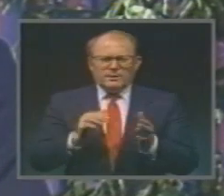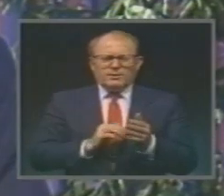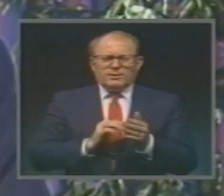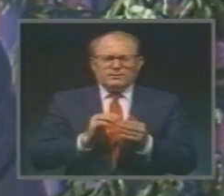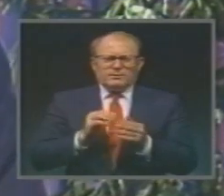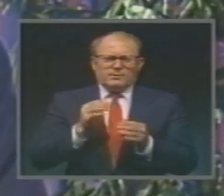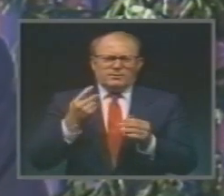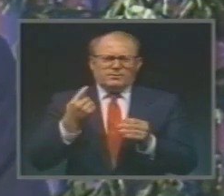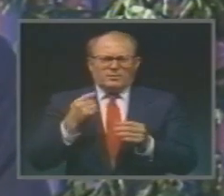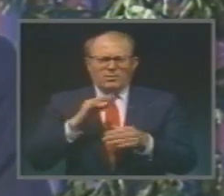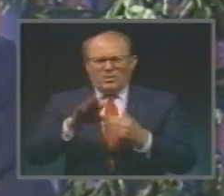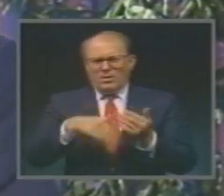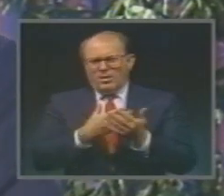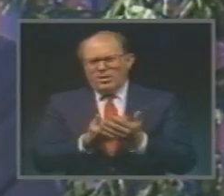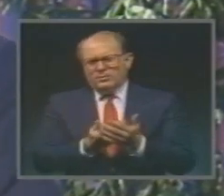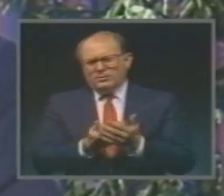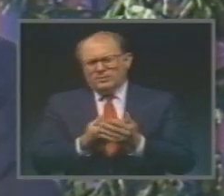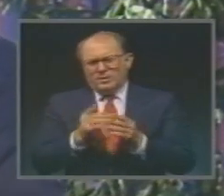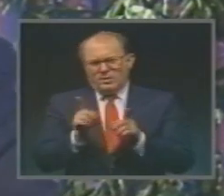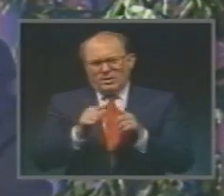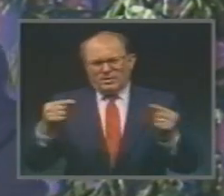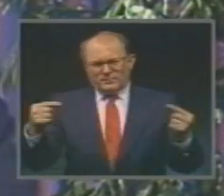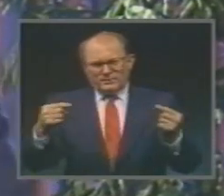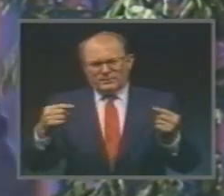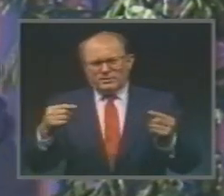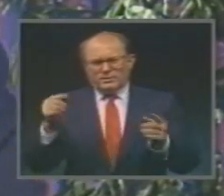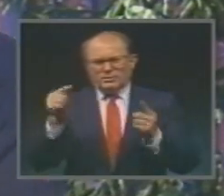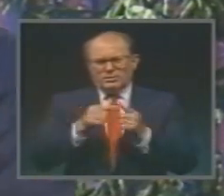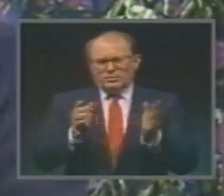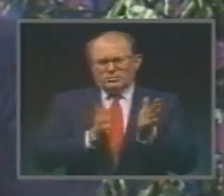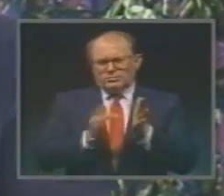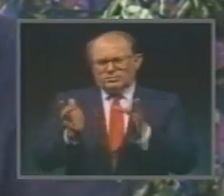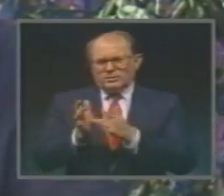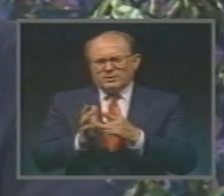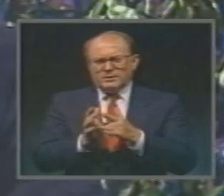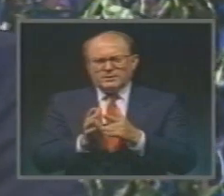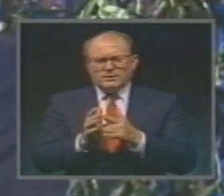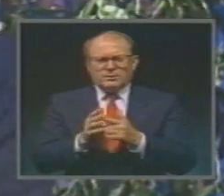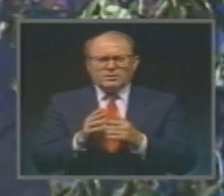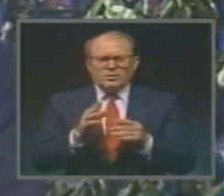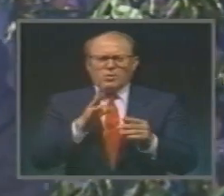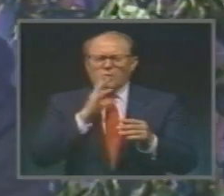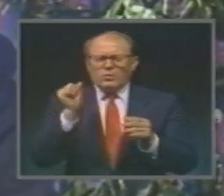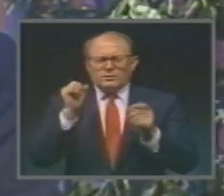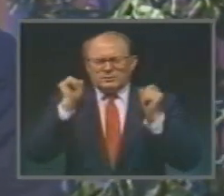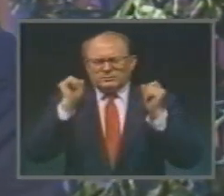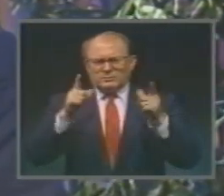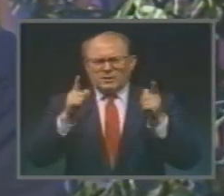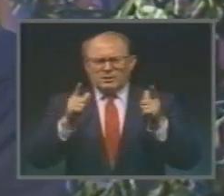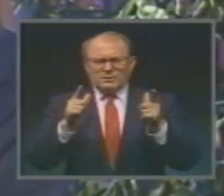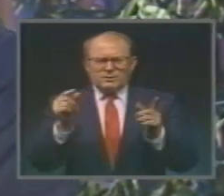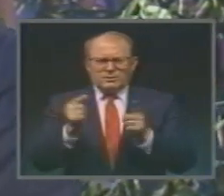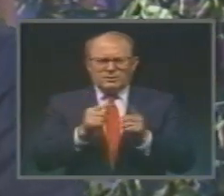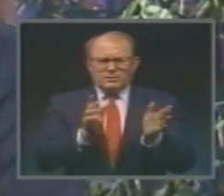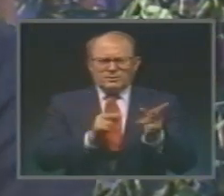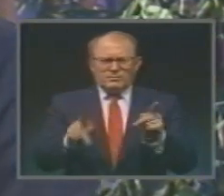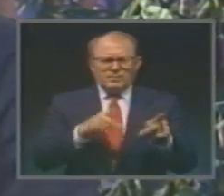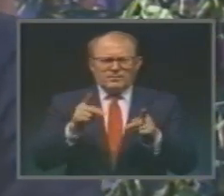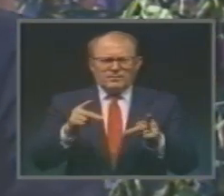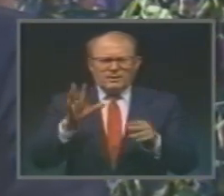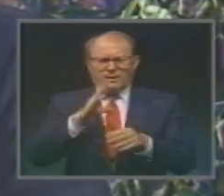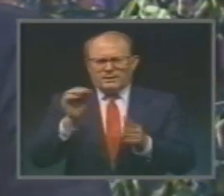tide of opposition to Jesus, particularly from the religious leaders, came as a real shock to them, and his